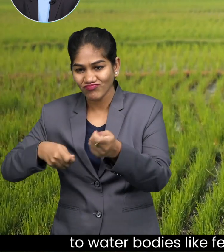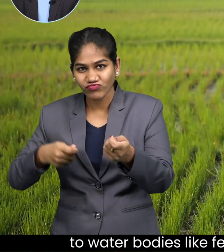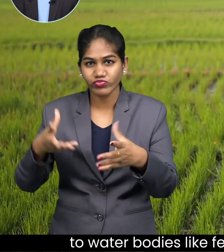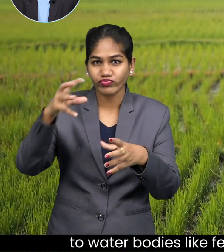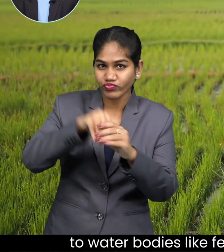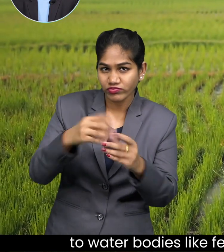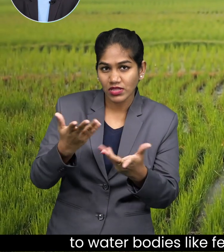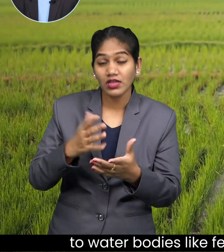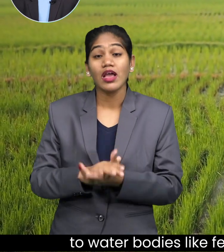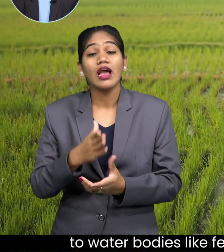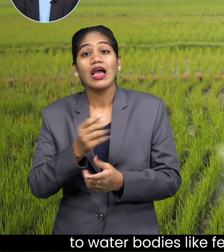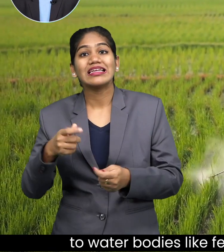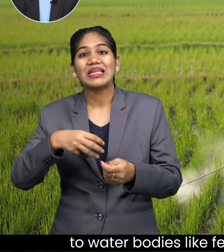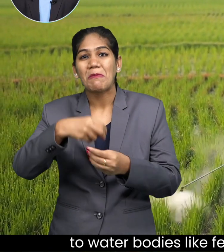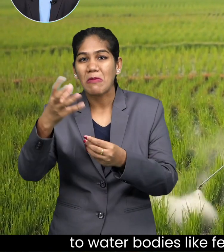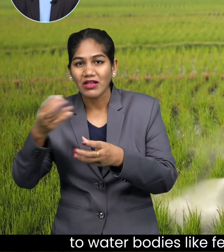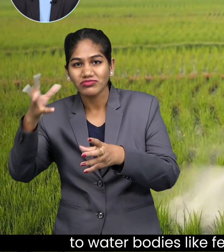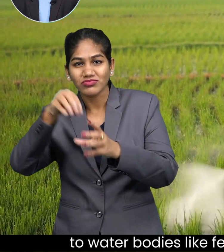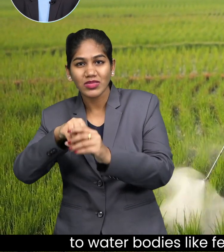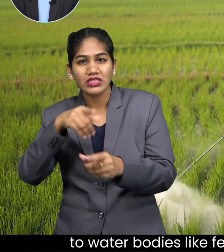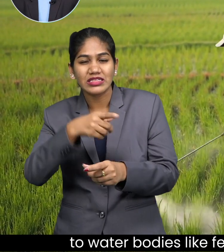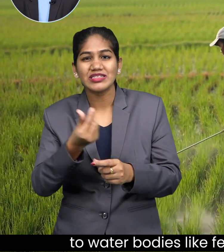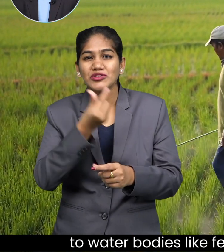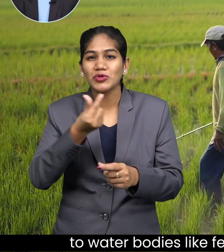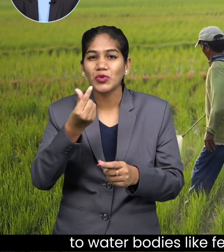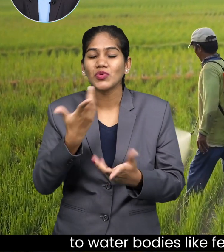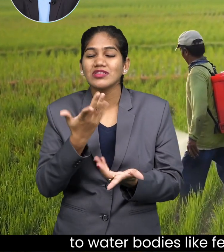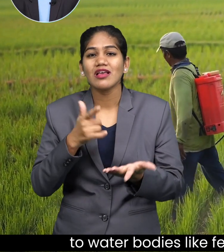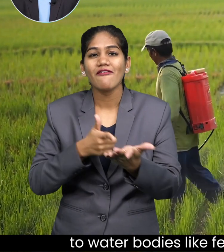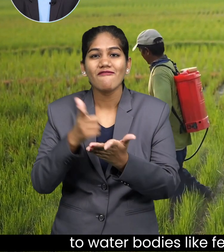and pesticides used in farming,